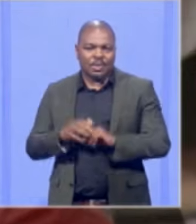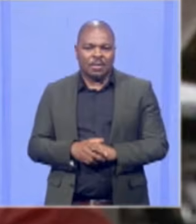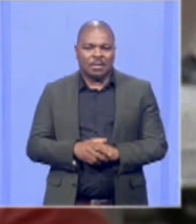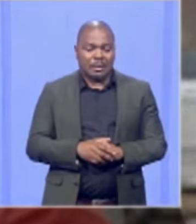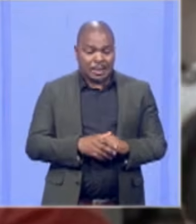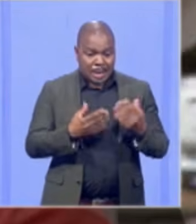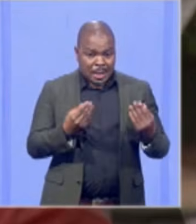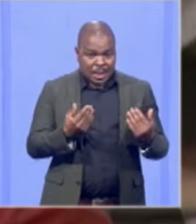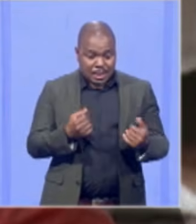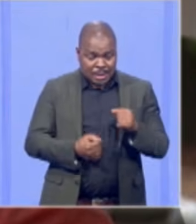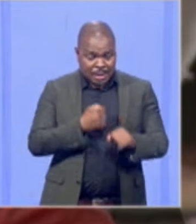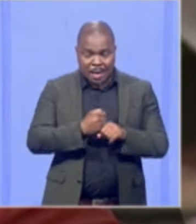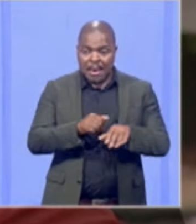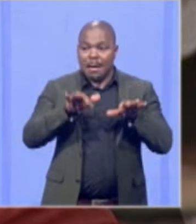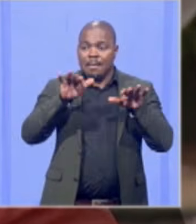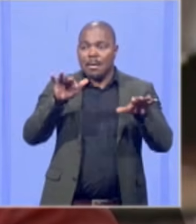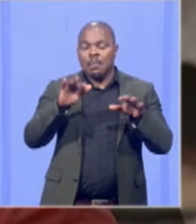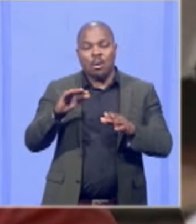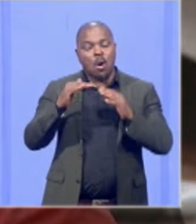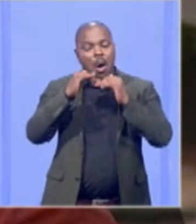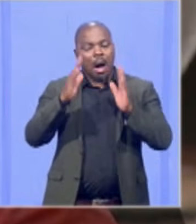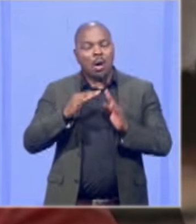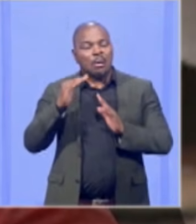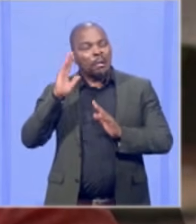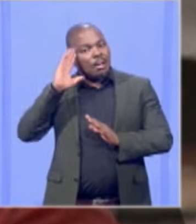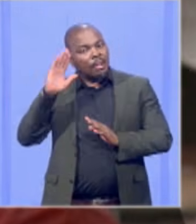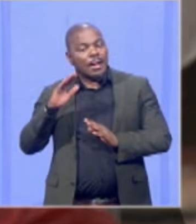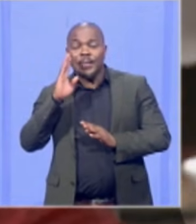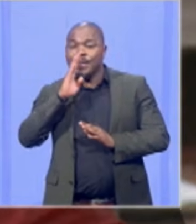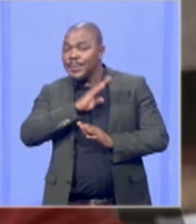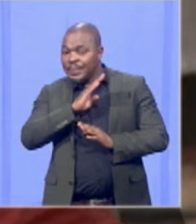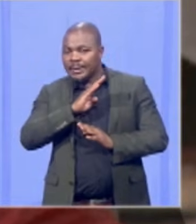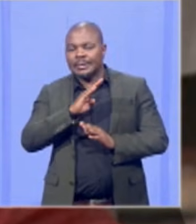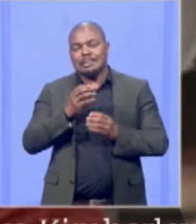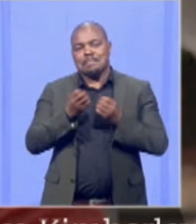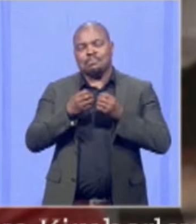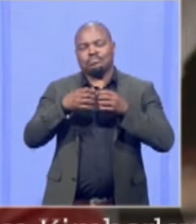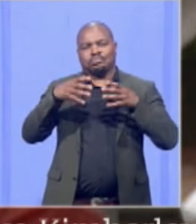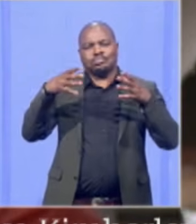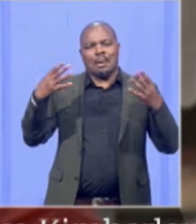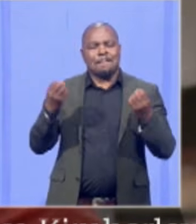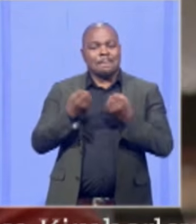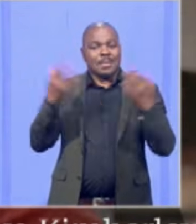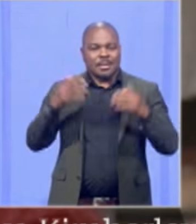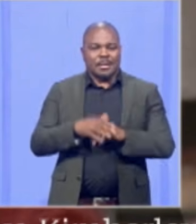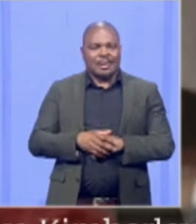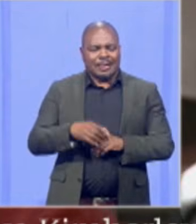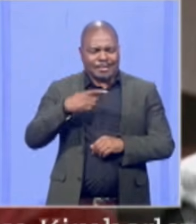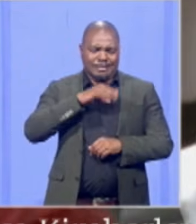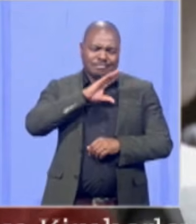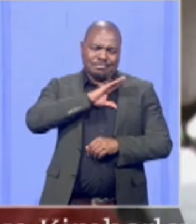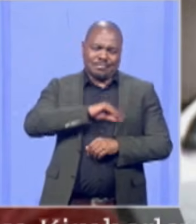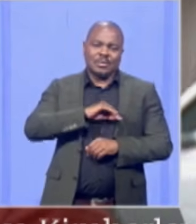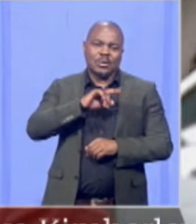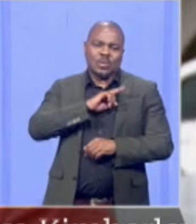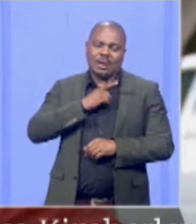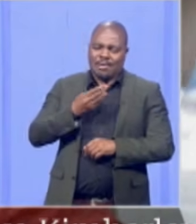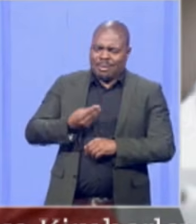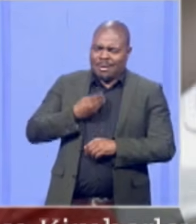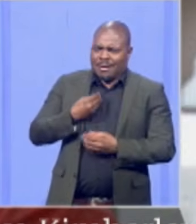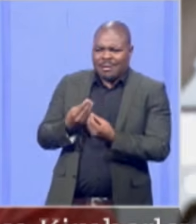this year of the homeless people, and what breaks our heart is that in amongst them there's young